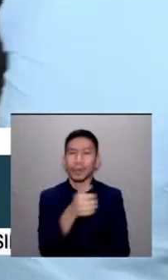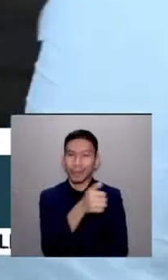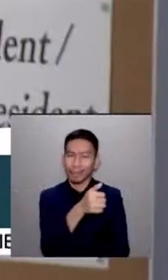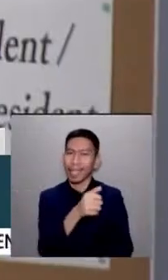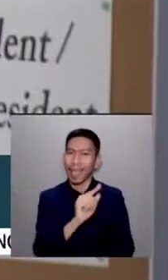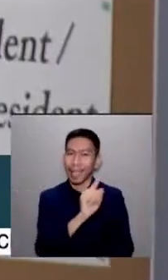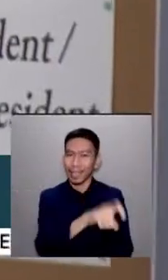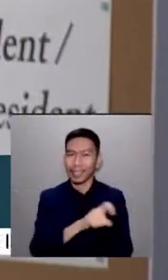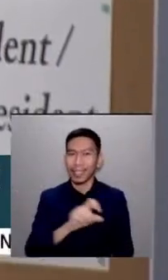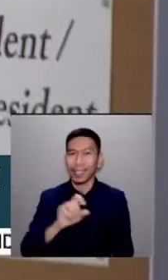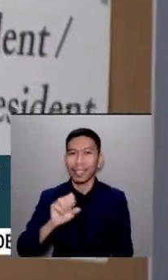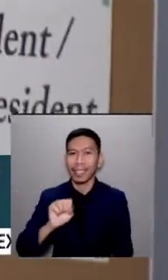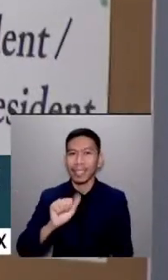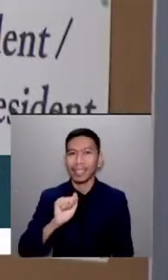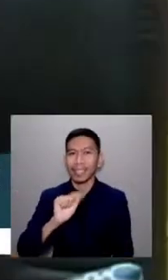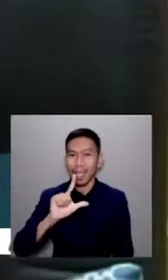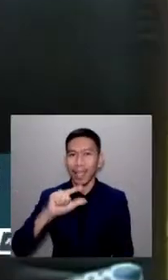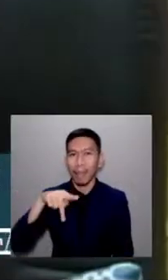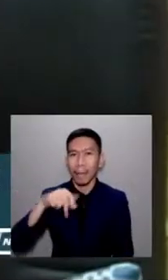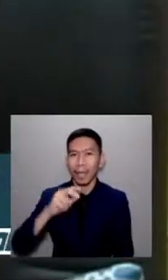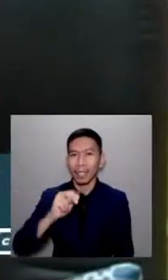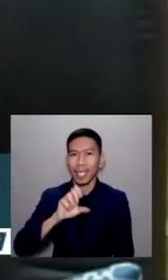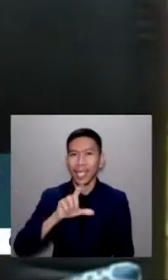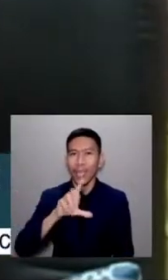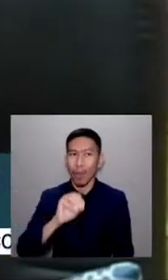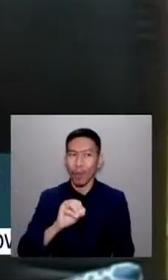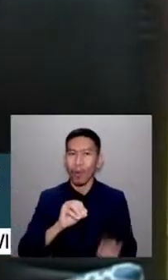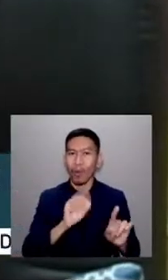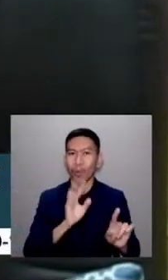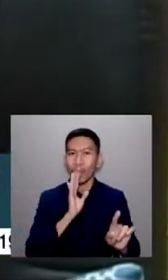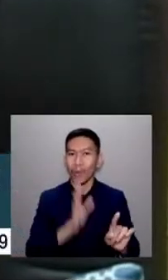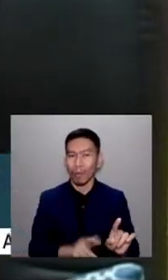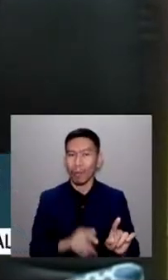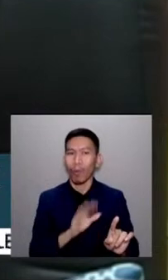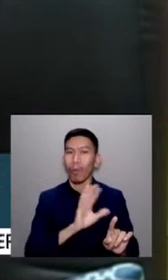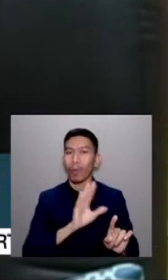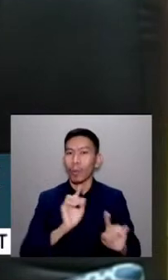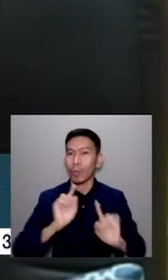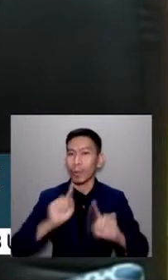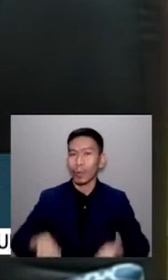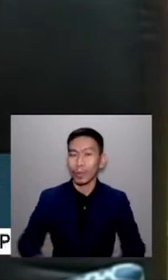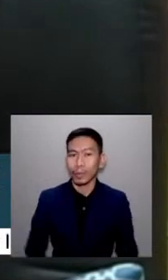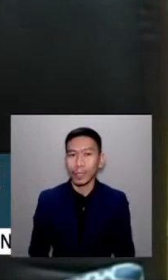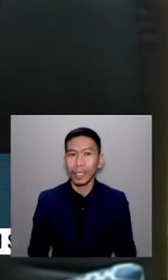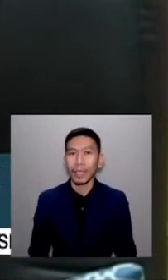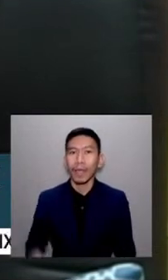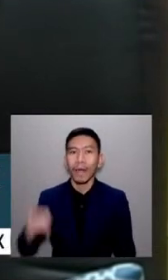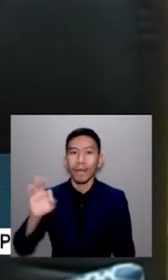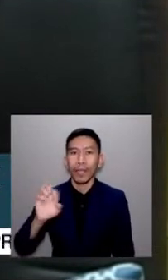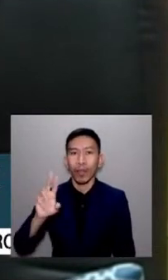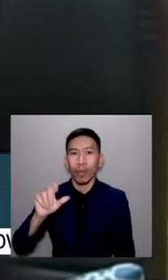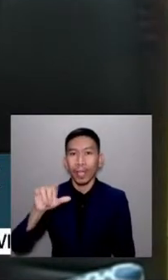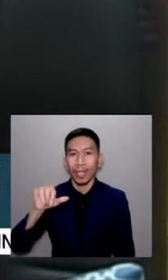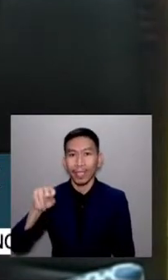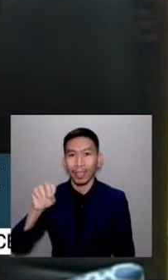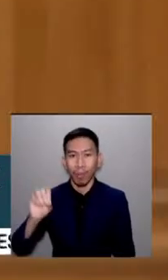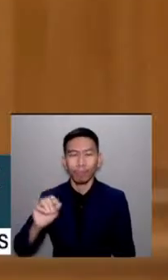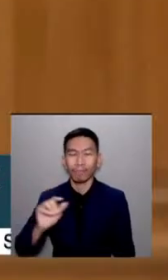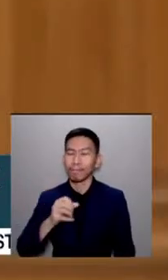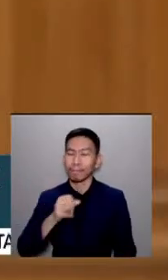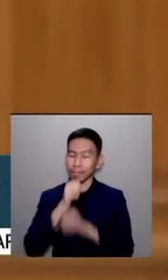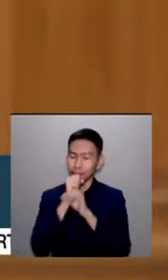spokesman eh. Anong comment niya dito? Commissioner Ferolino refuses to comment for now, citing the sub judice